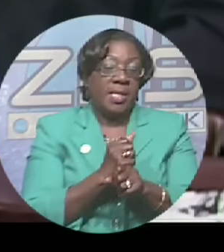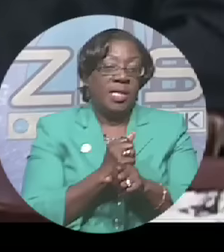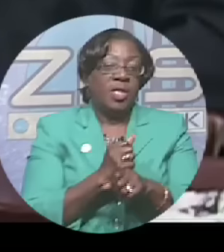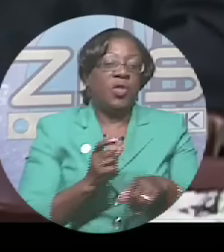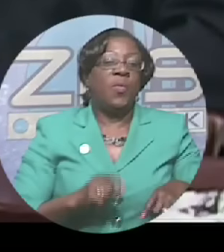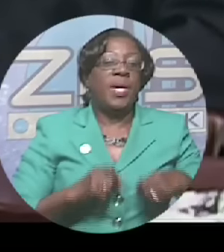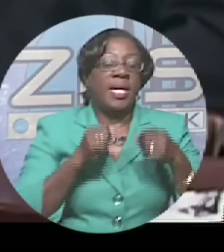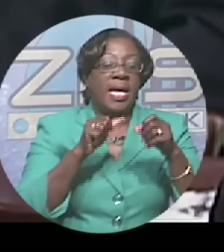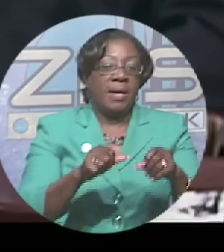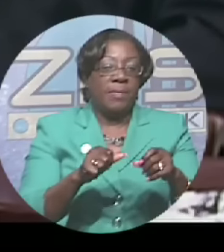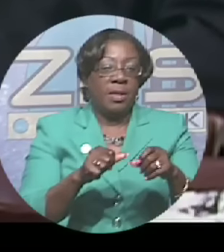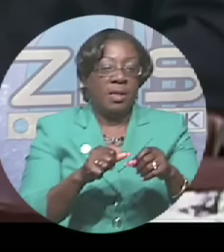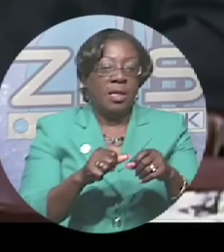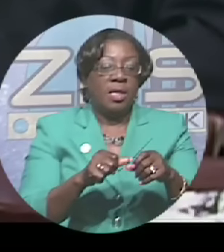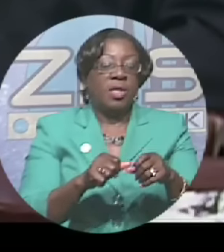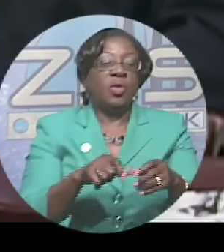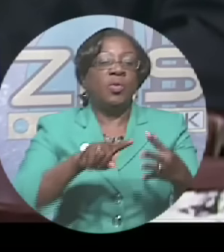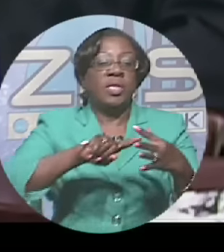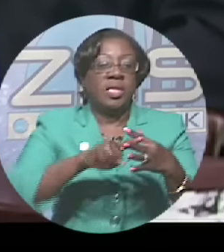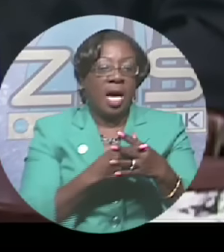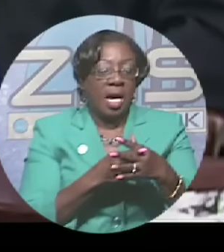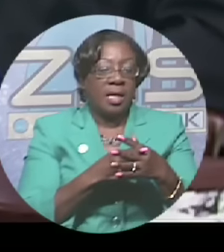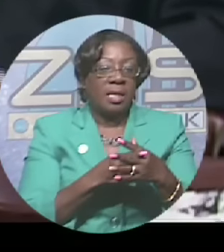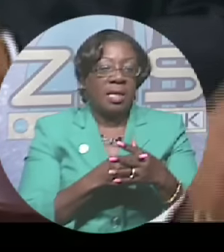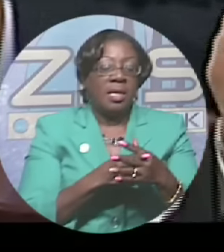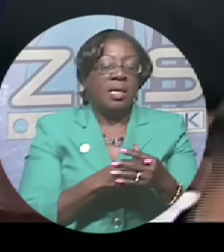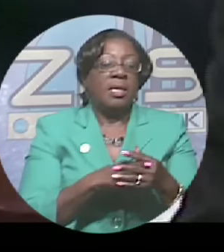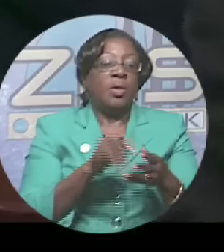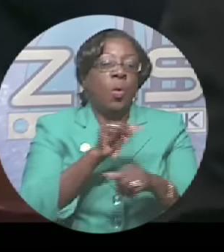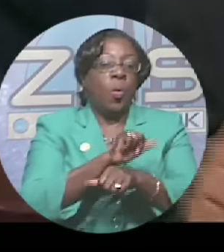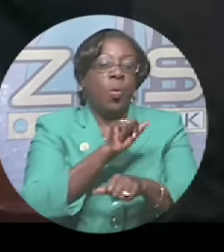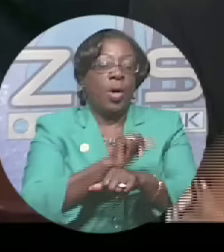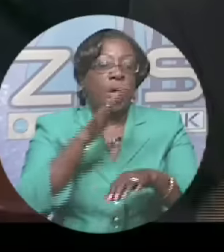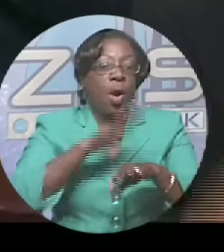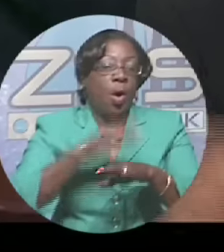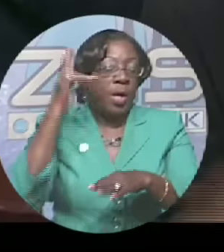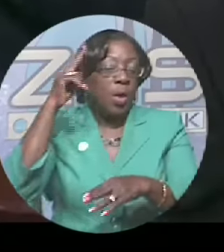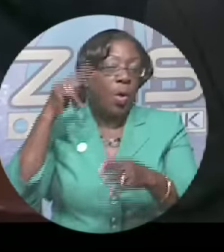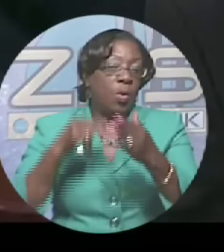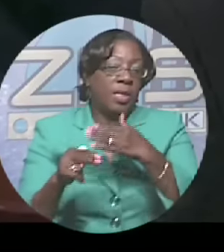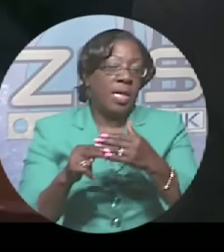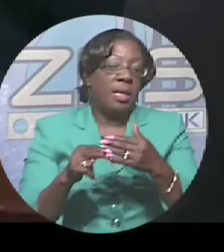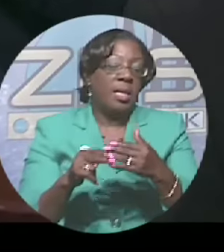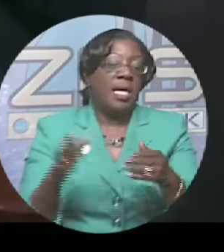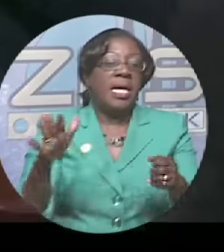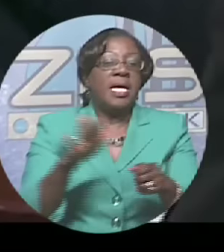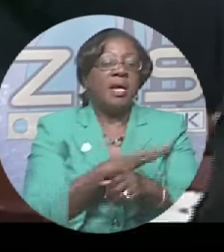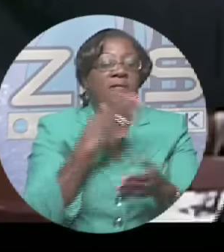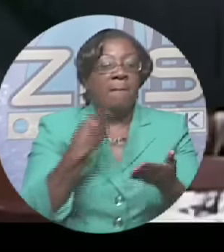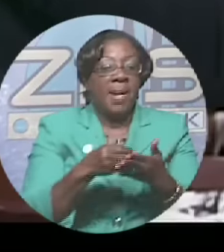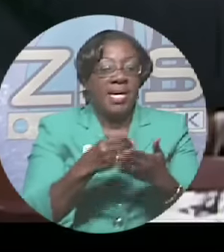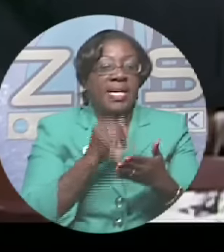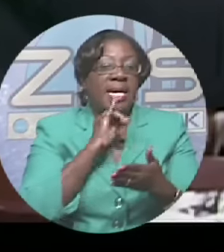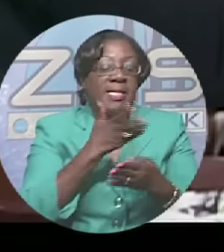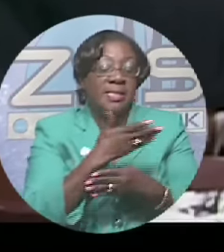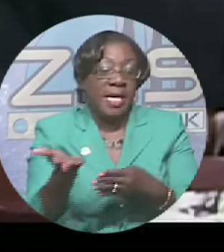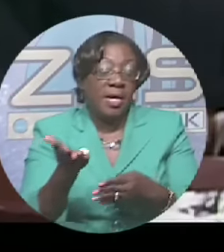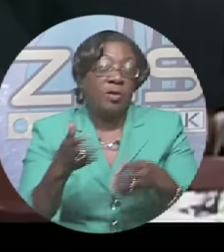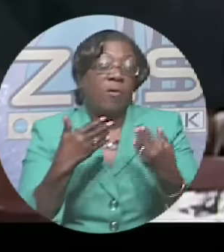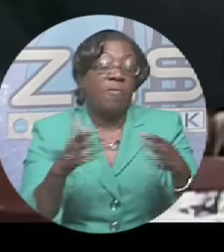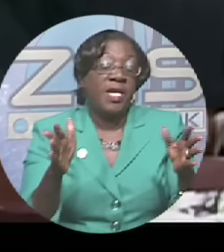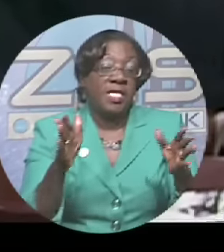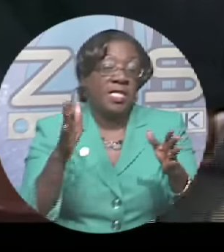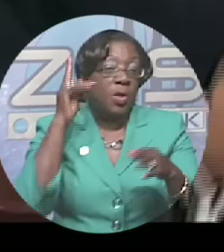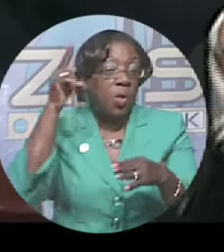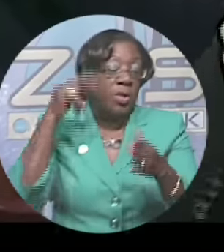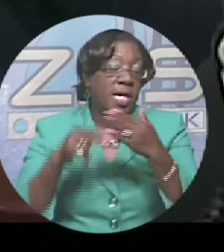earliest possible remobilization, and that adequate funding is in place to provide for the completion of the